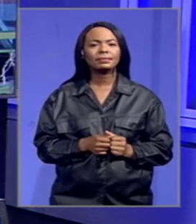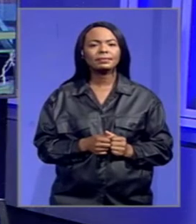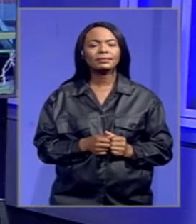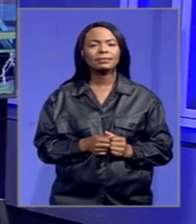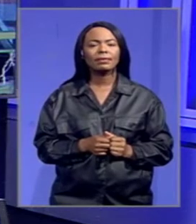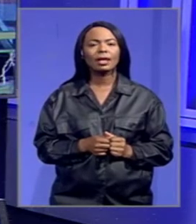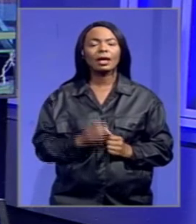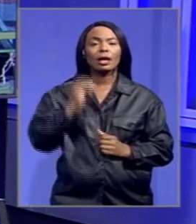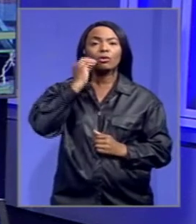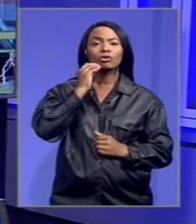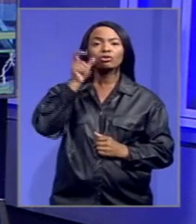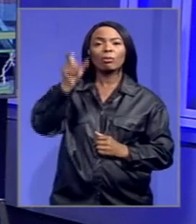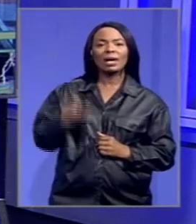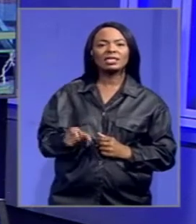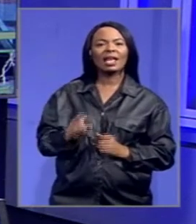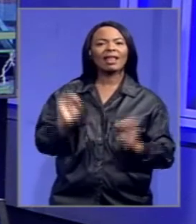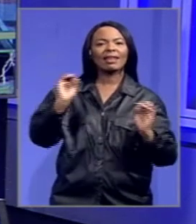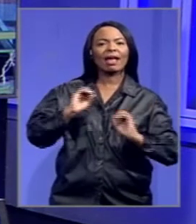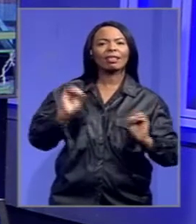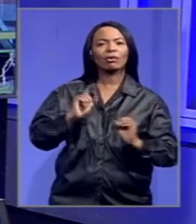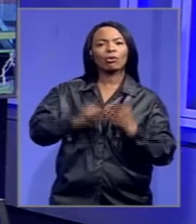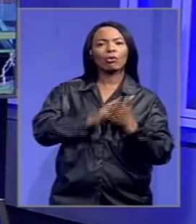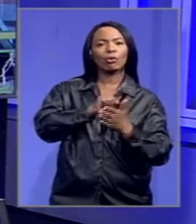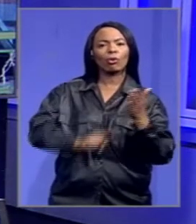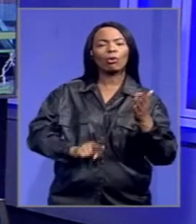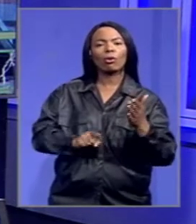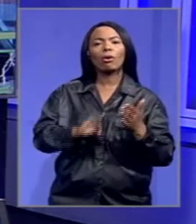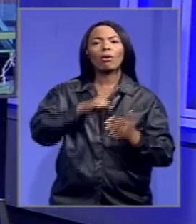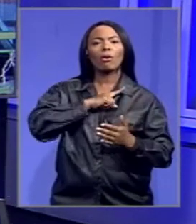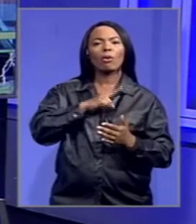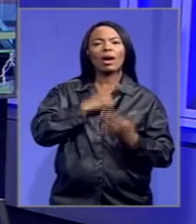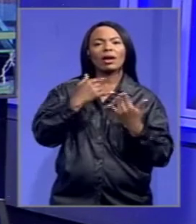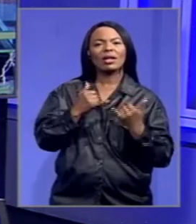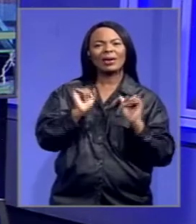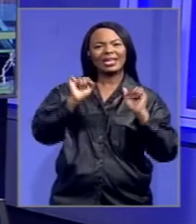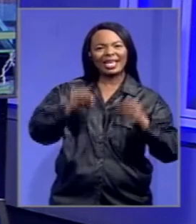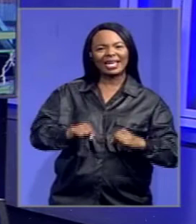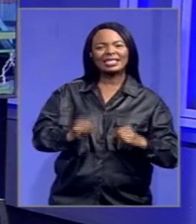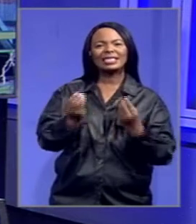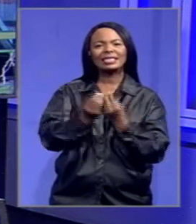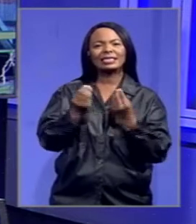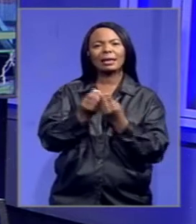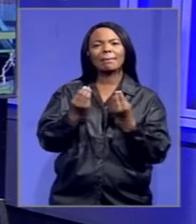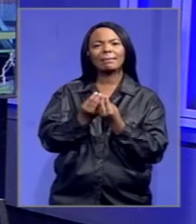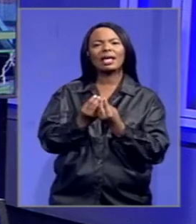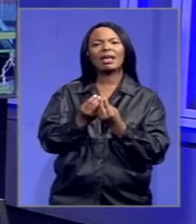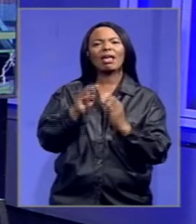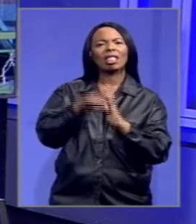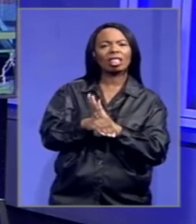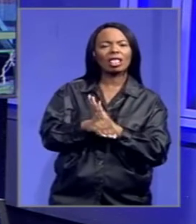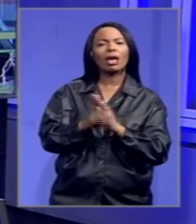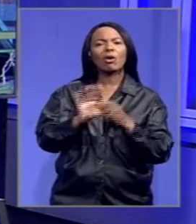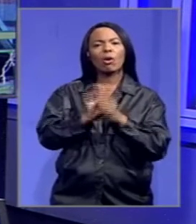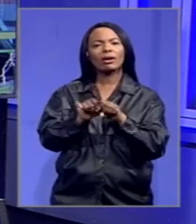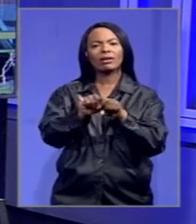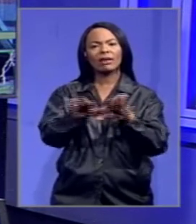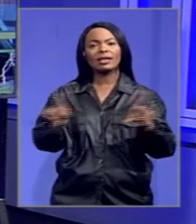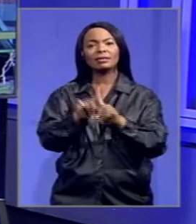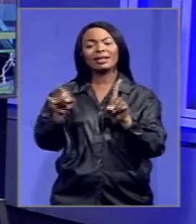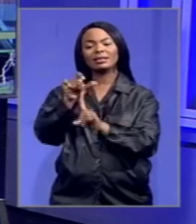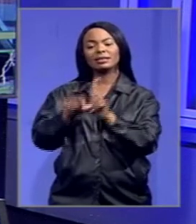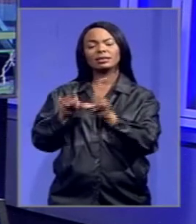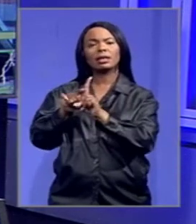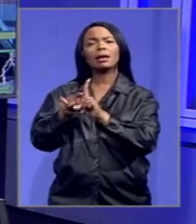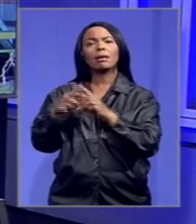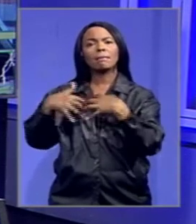Mosotho o re ha ntho e mpe e sena molemo le ha sewa sa COVID-19 se bakile masisa pelo batho ba bangata empa Patrick Gabaikangwe wa